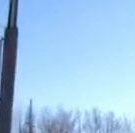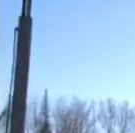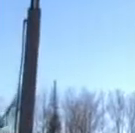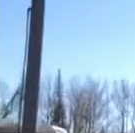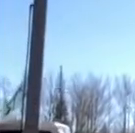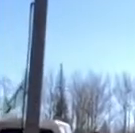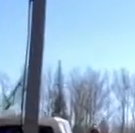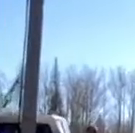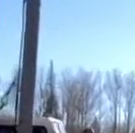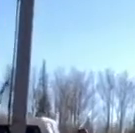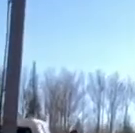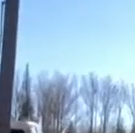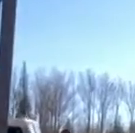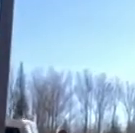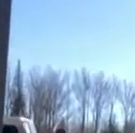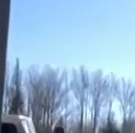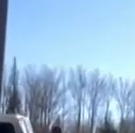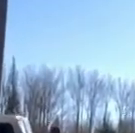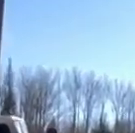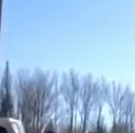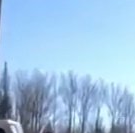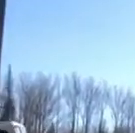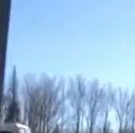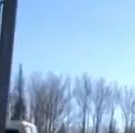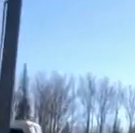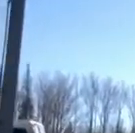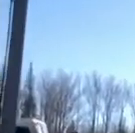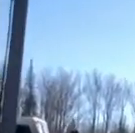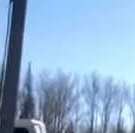Alrighty, folks. Well, this concludes our ceremony. Thank you so